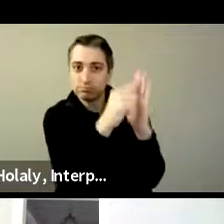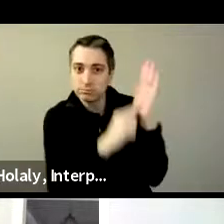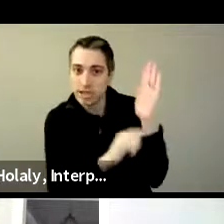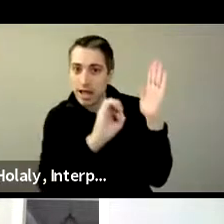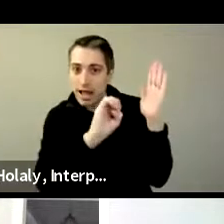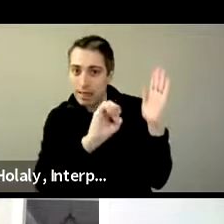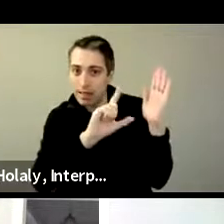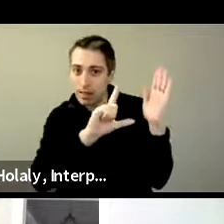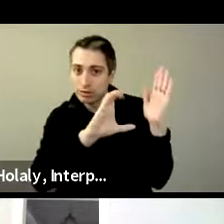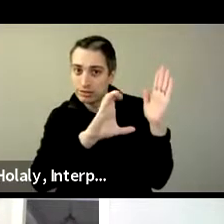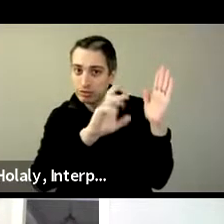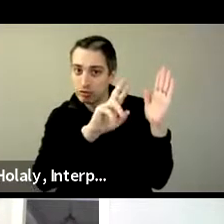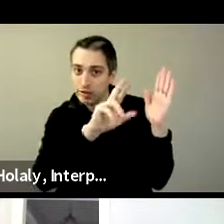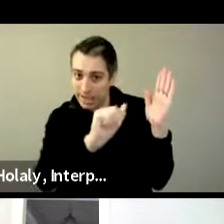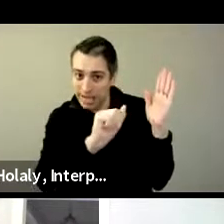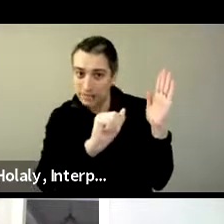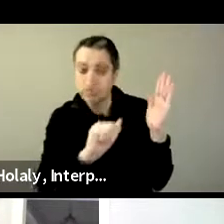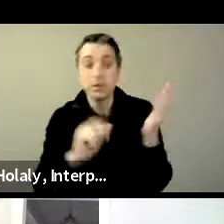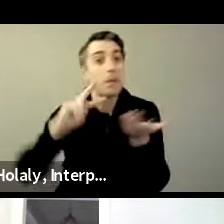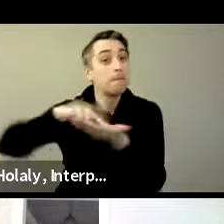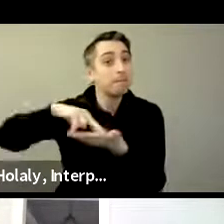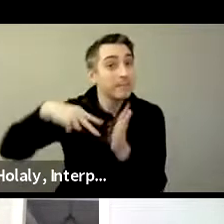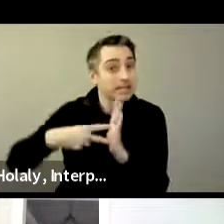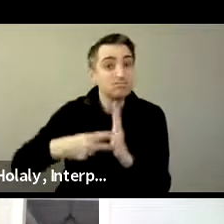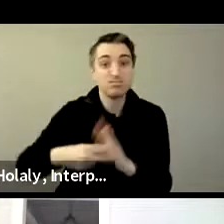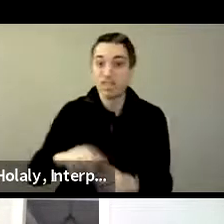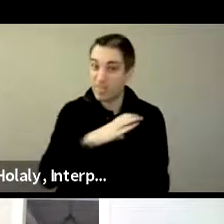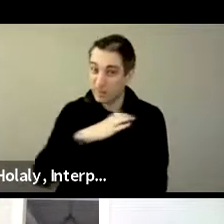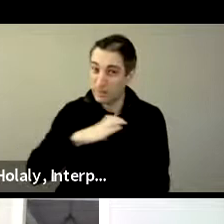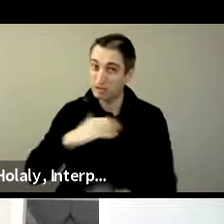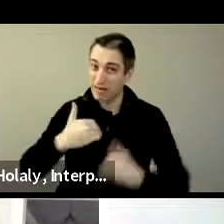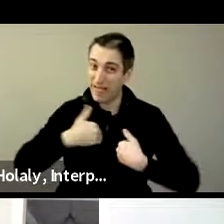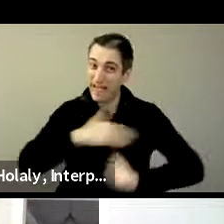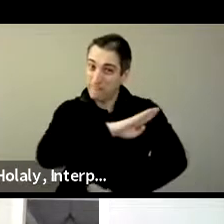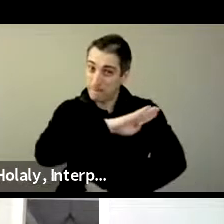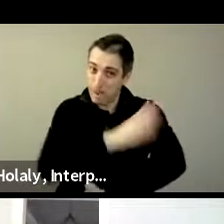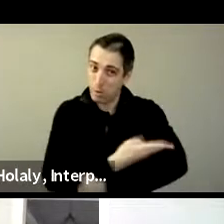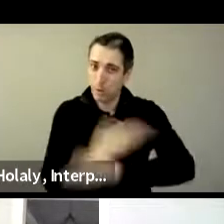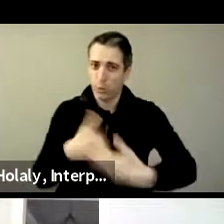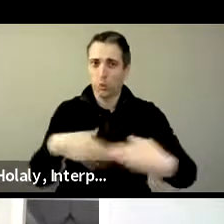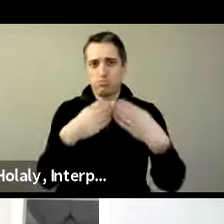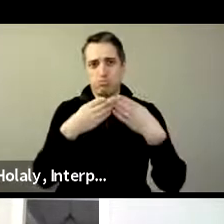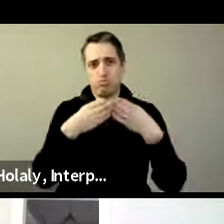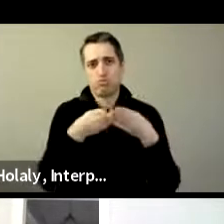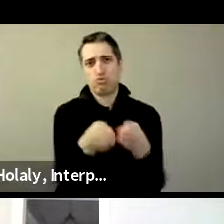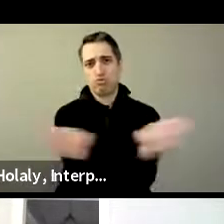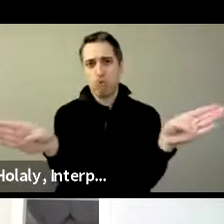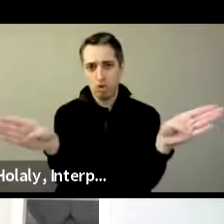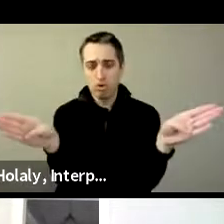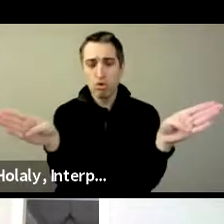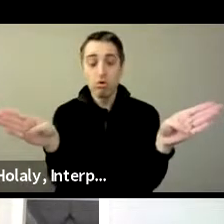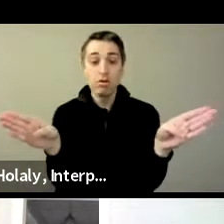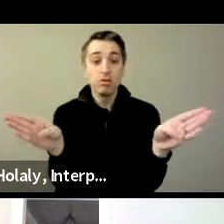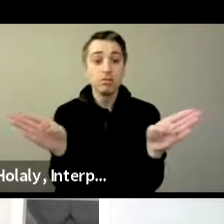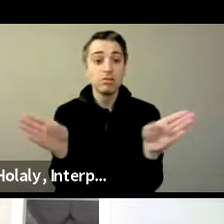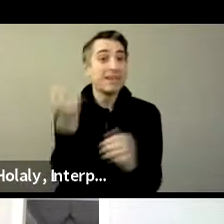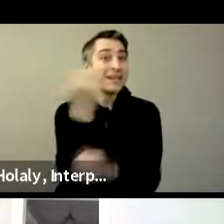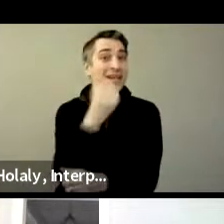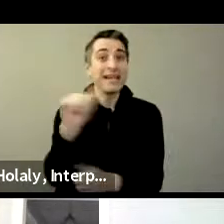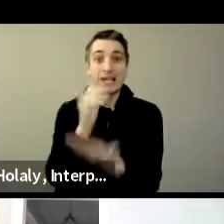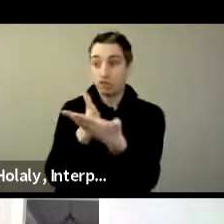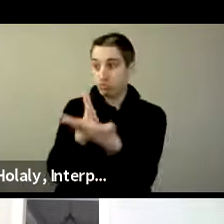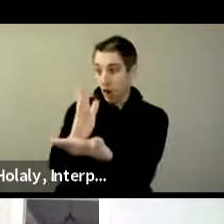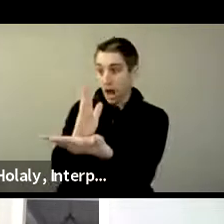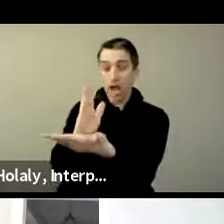Rights Act. And that basically means the commission's powers are very broad, and any right deemed to be a civil right